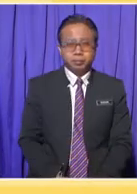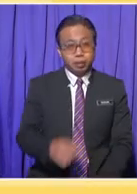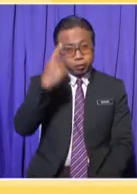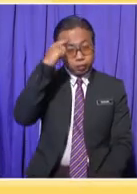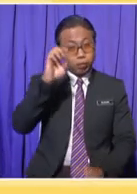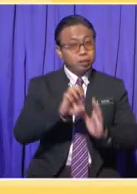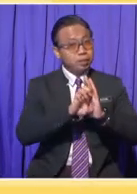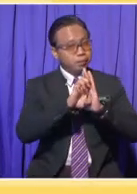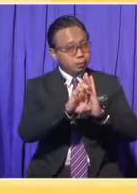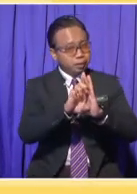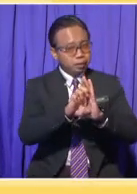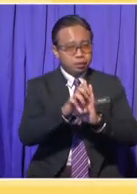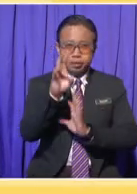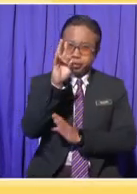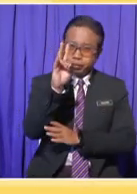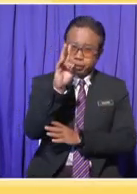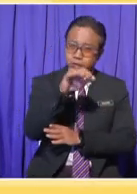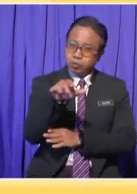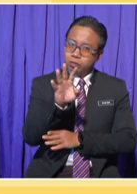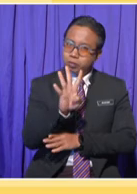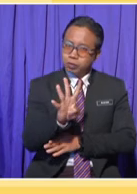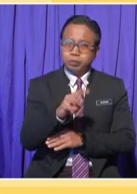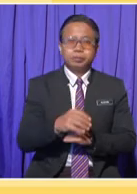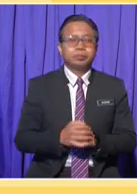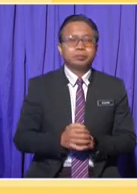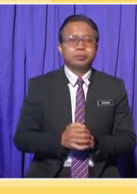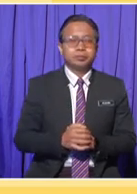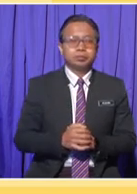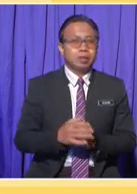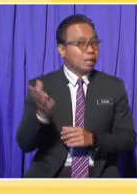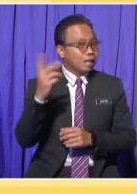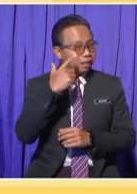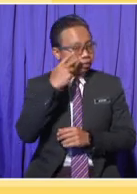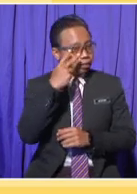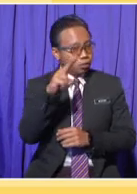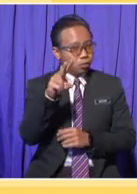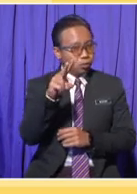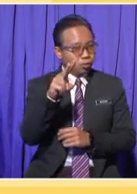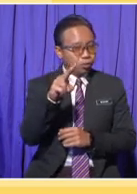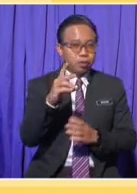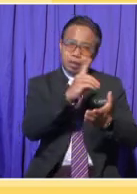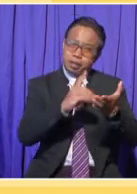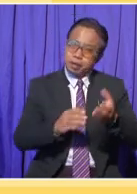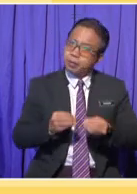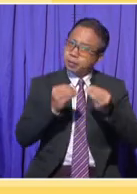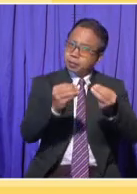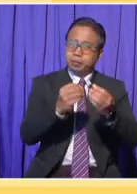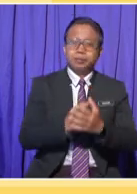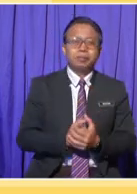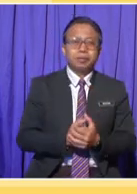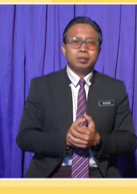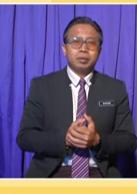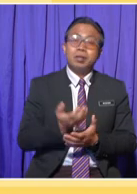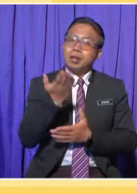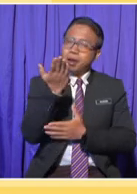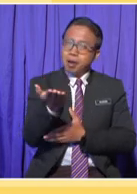For example, 7 over 4. Let's take a look at the diagram given.